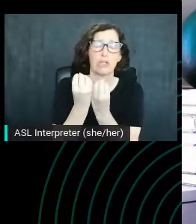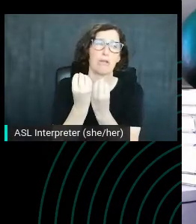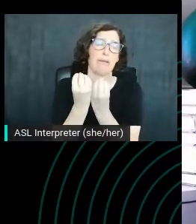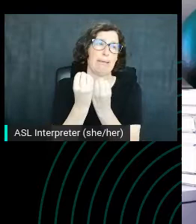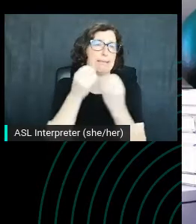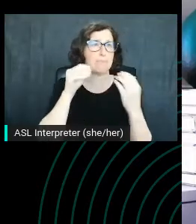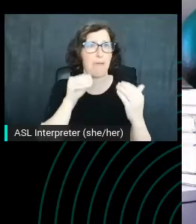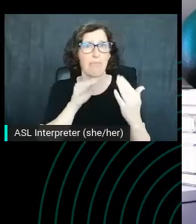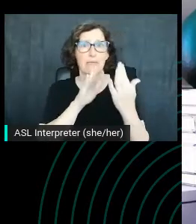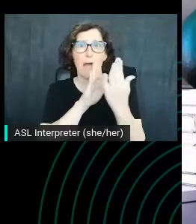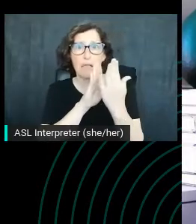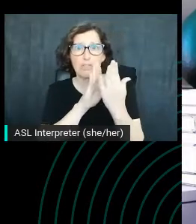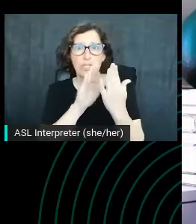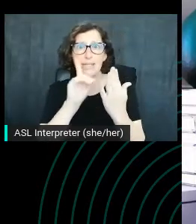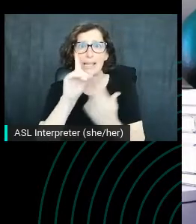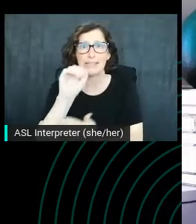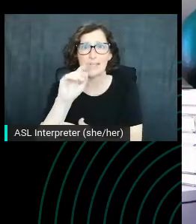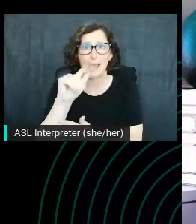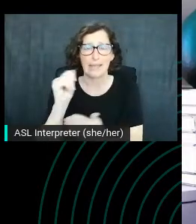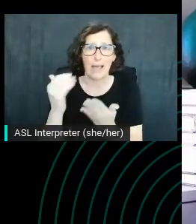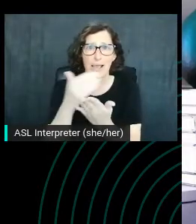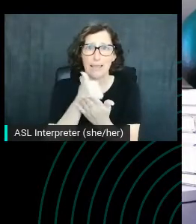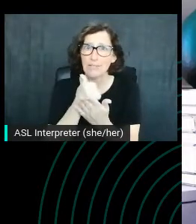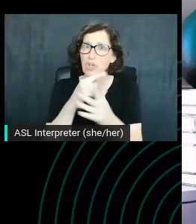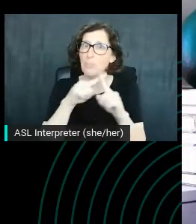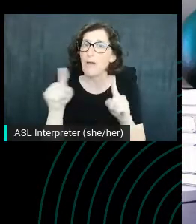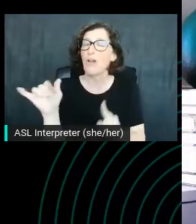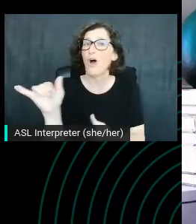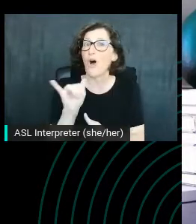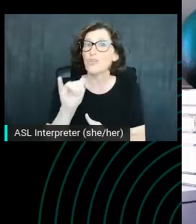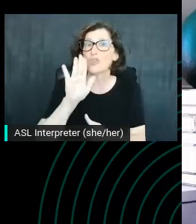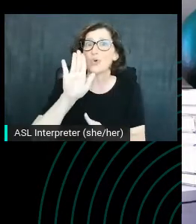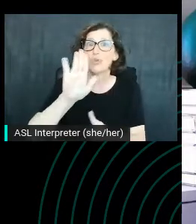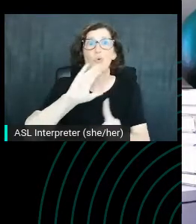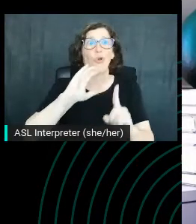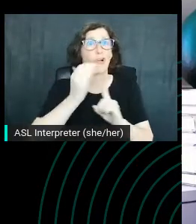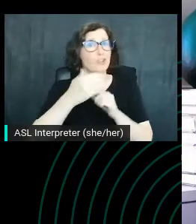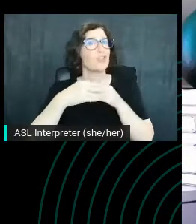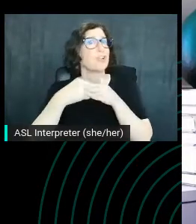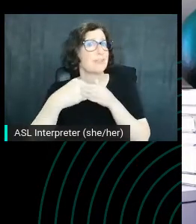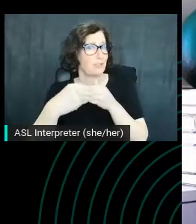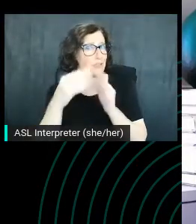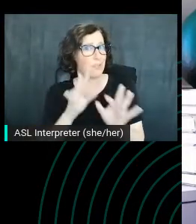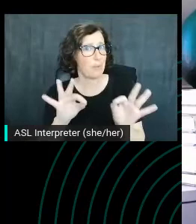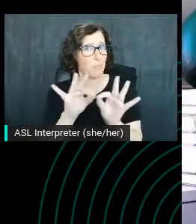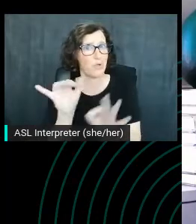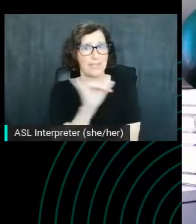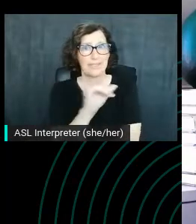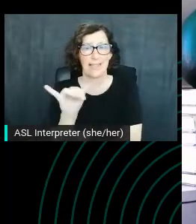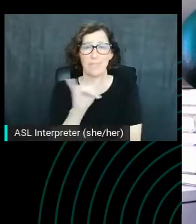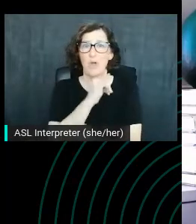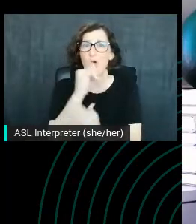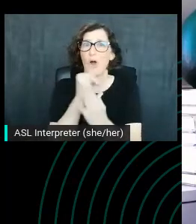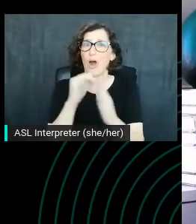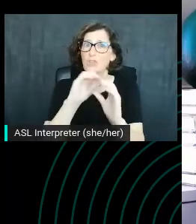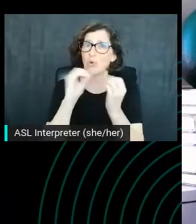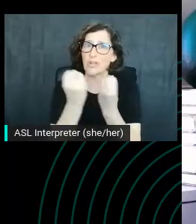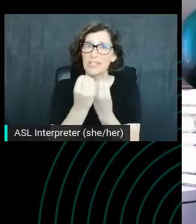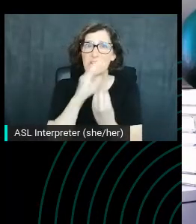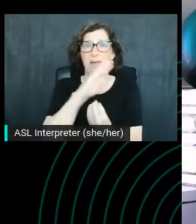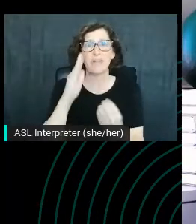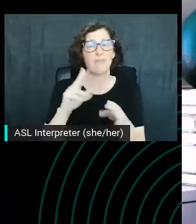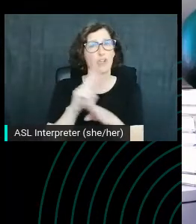just as important is your organizational culture and leadership. Arts organizations will never use data